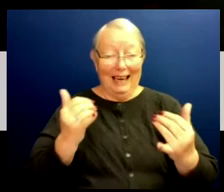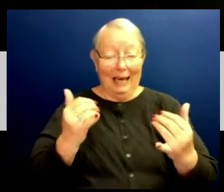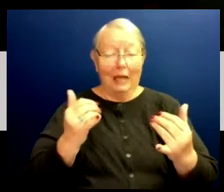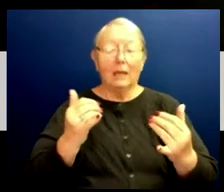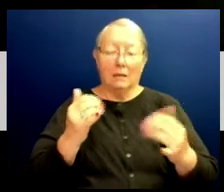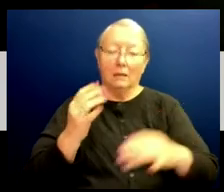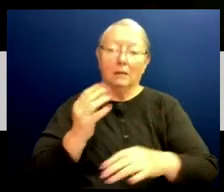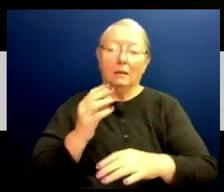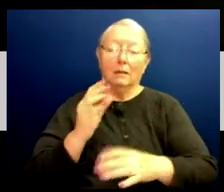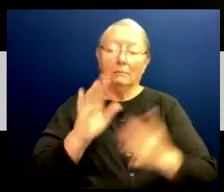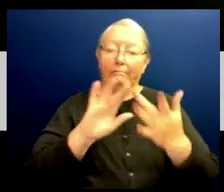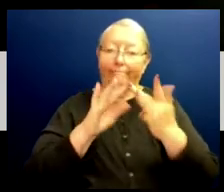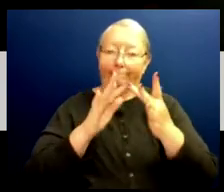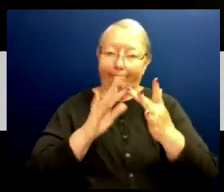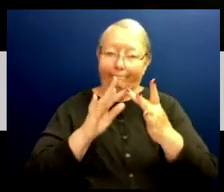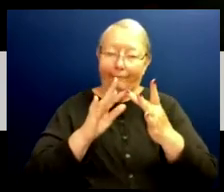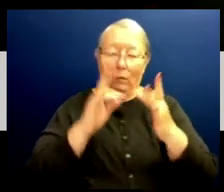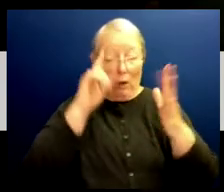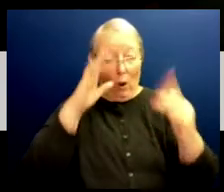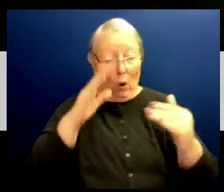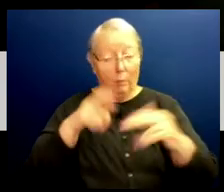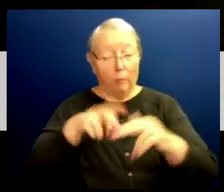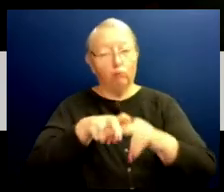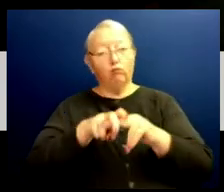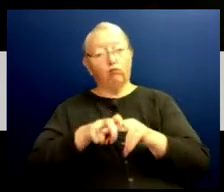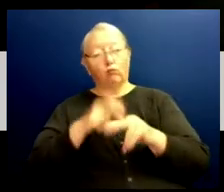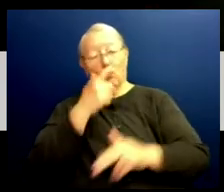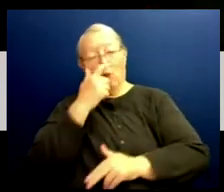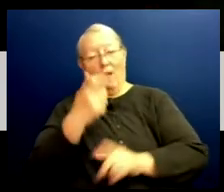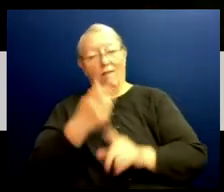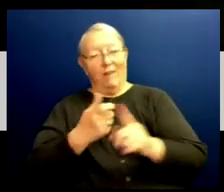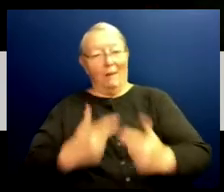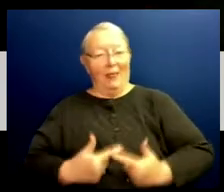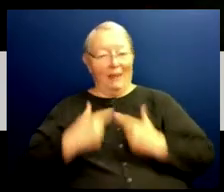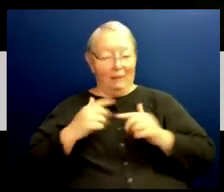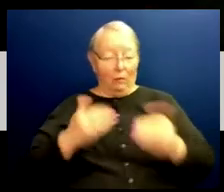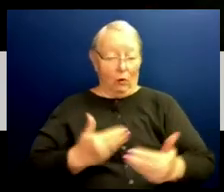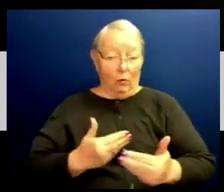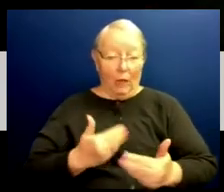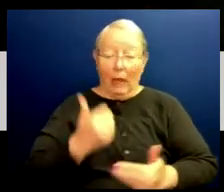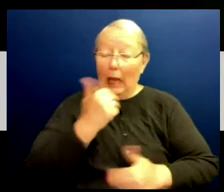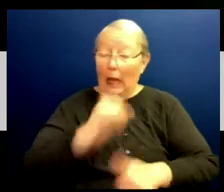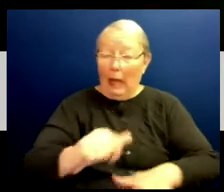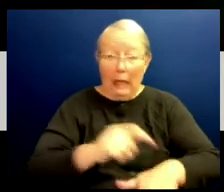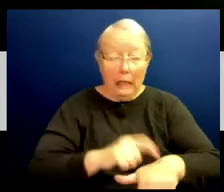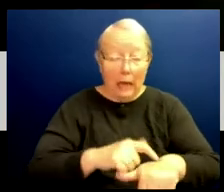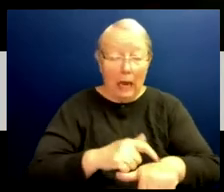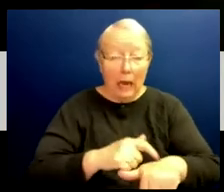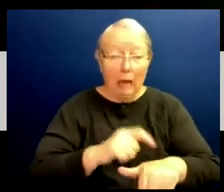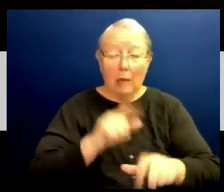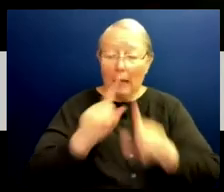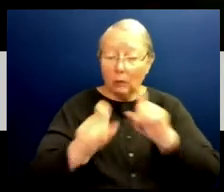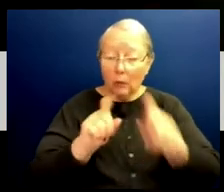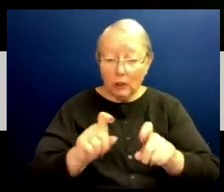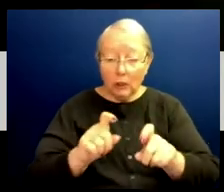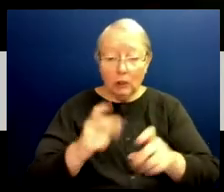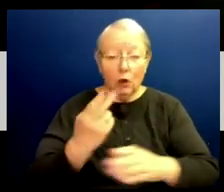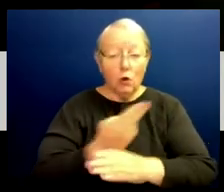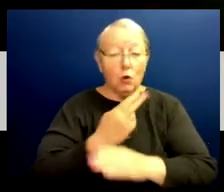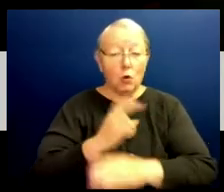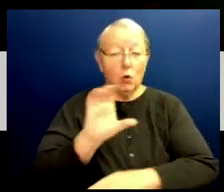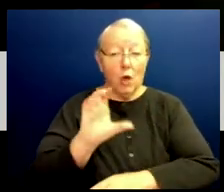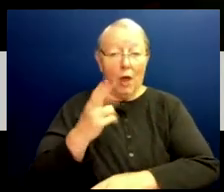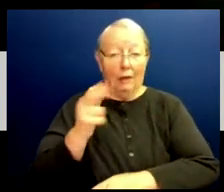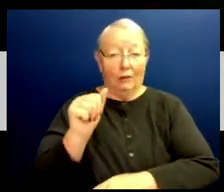it from the comfort of your living room. Ask questions and share comments anytime using chat. Our moderators will share them with me for the